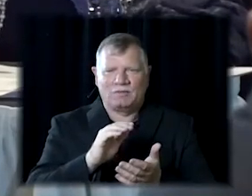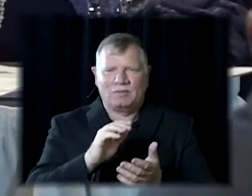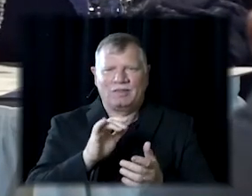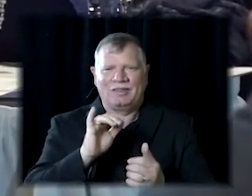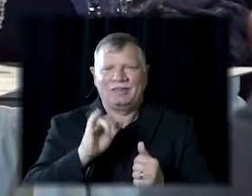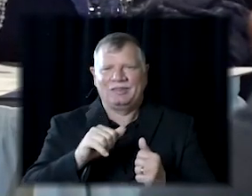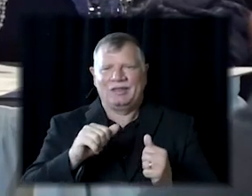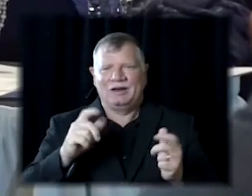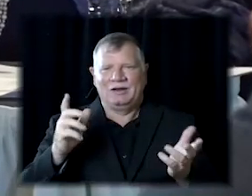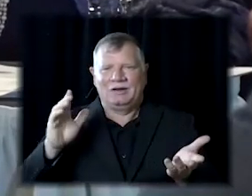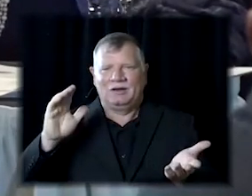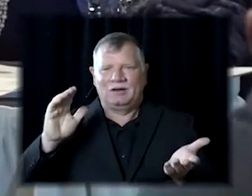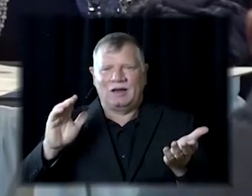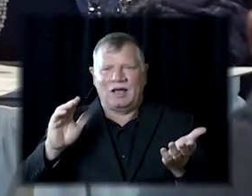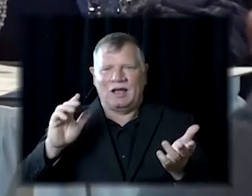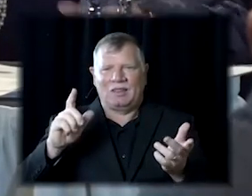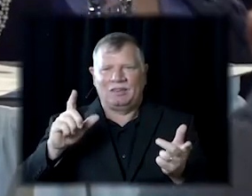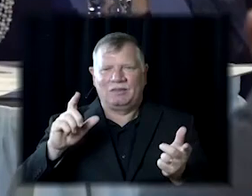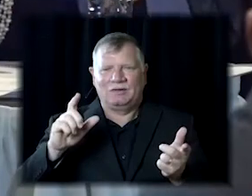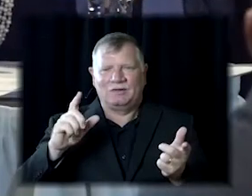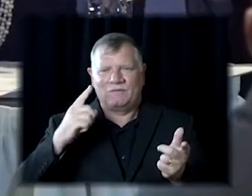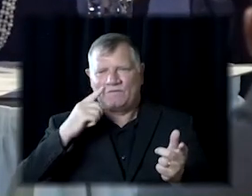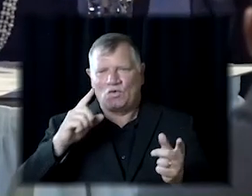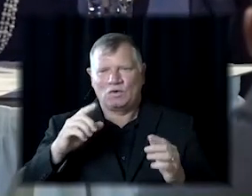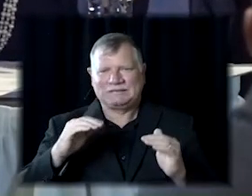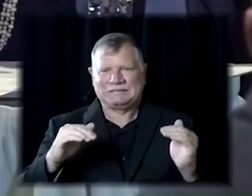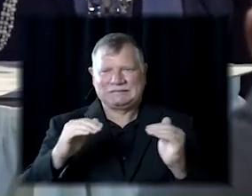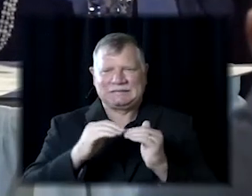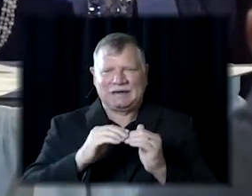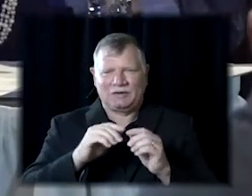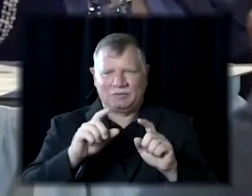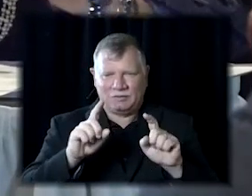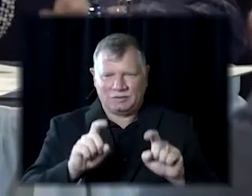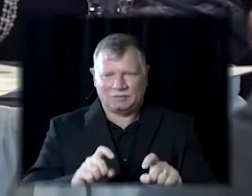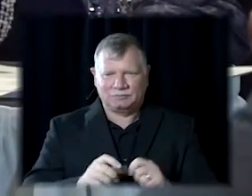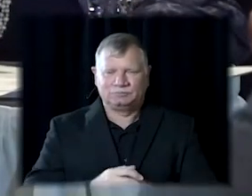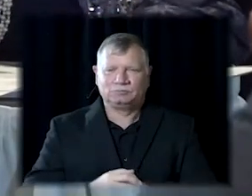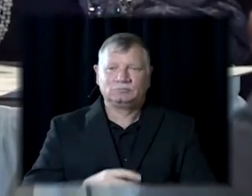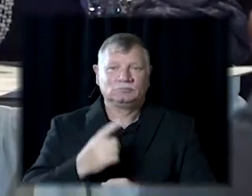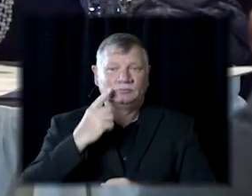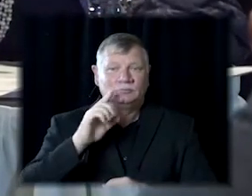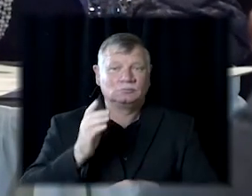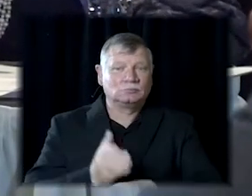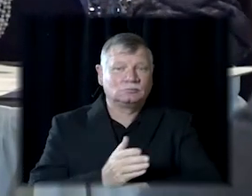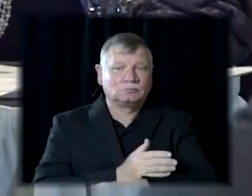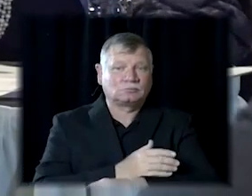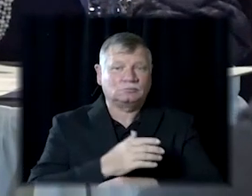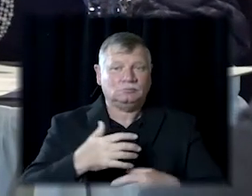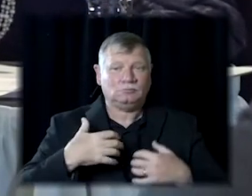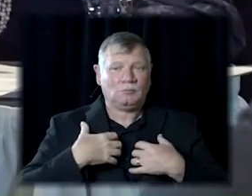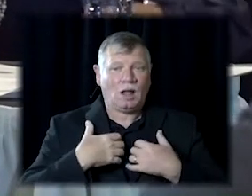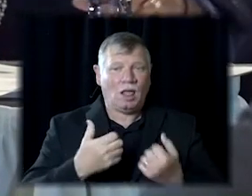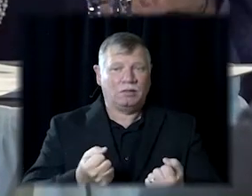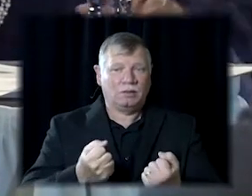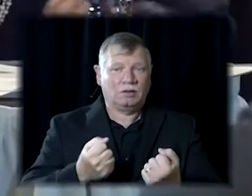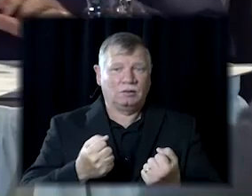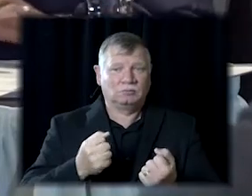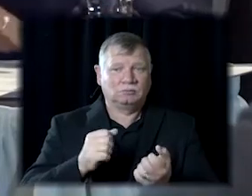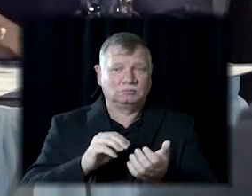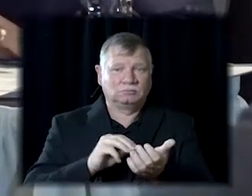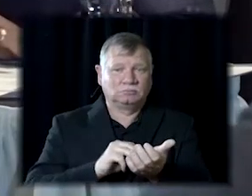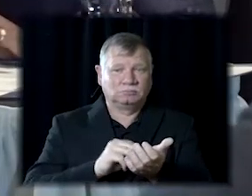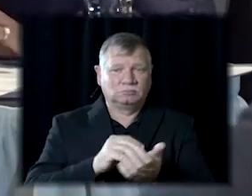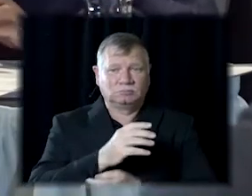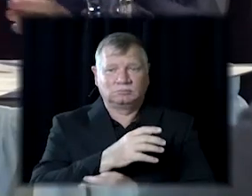gap on standardized exams. To improve the quality of health care while investing in preventive and tailored care by increasing